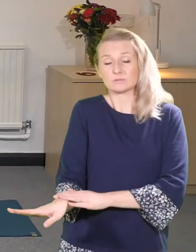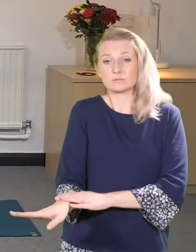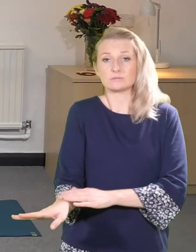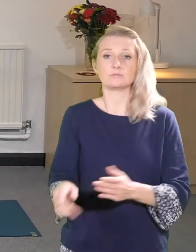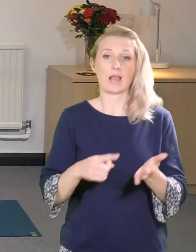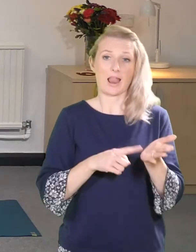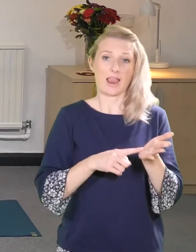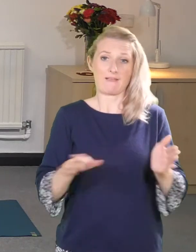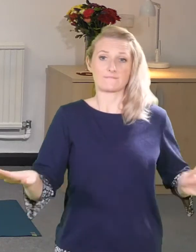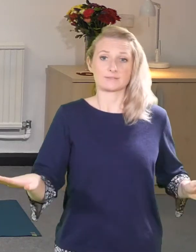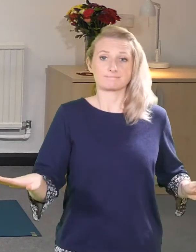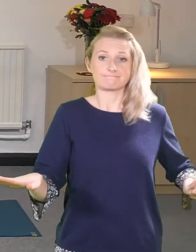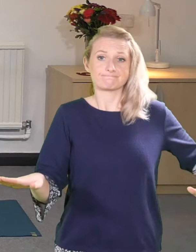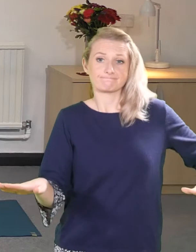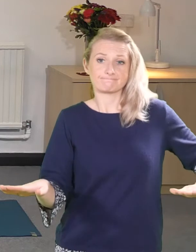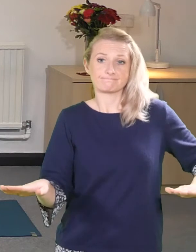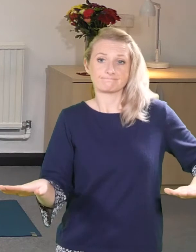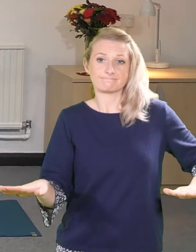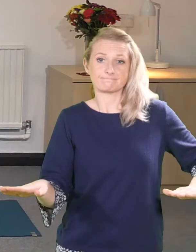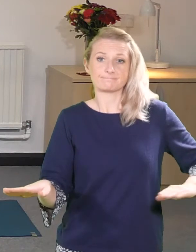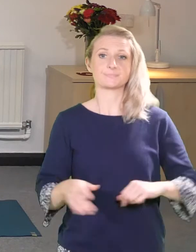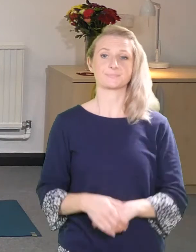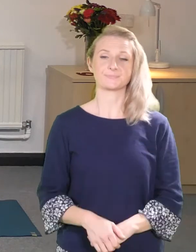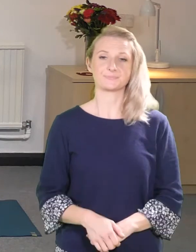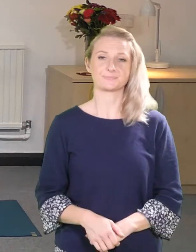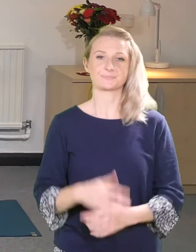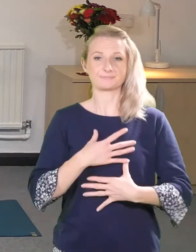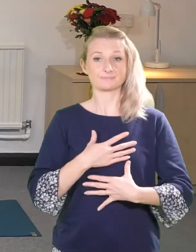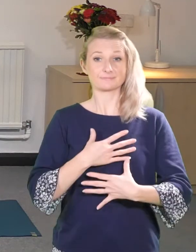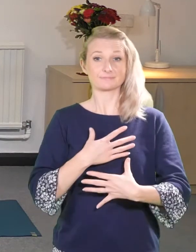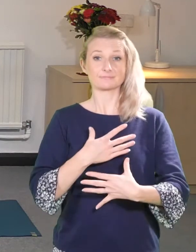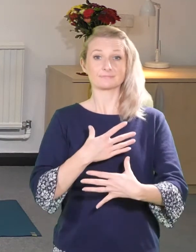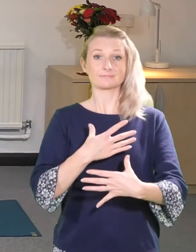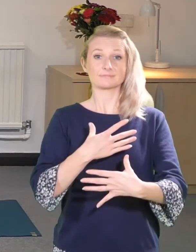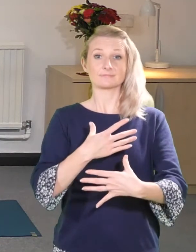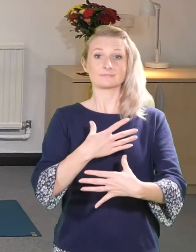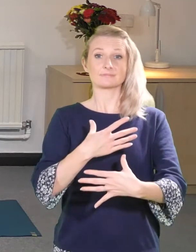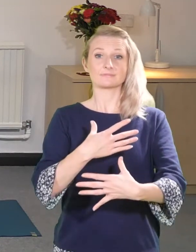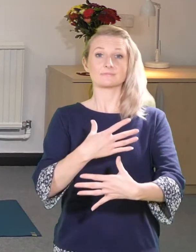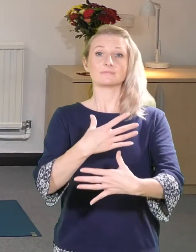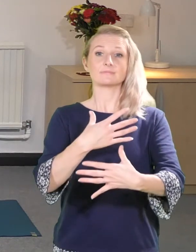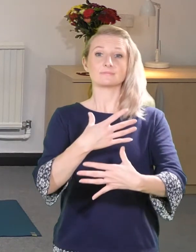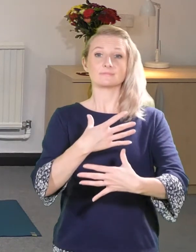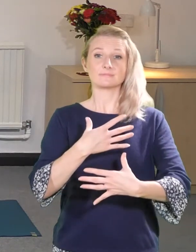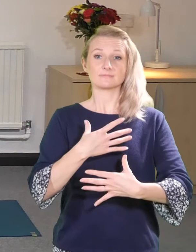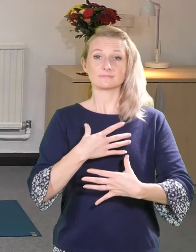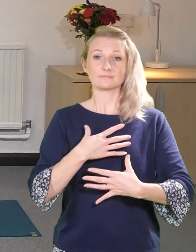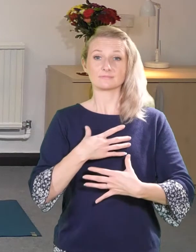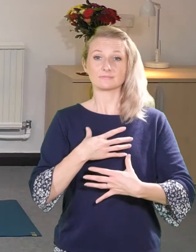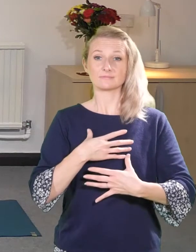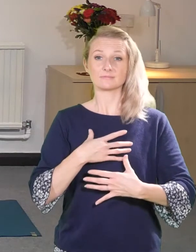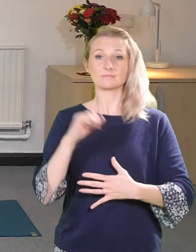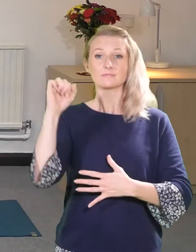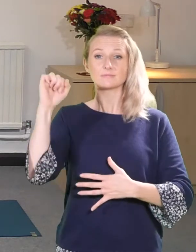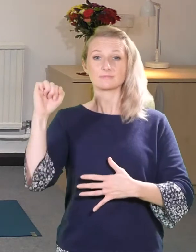comes in. I'm taking a breath in. As I exhale, I'm bending my front